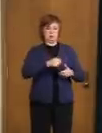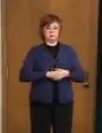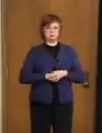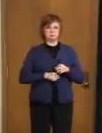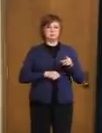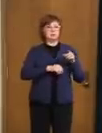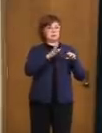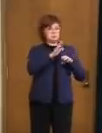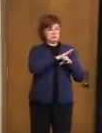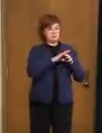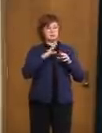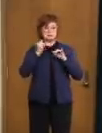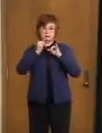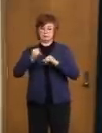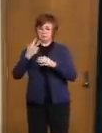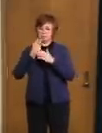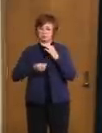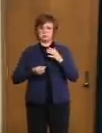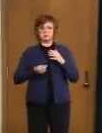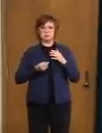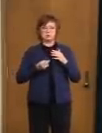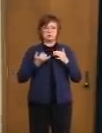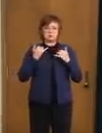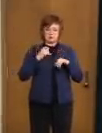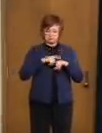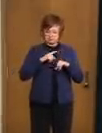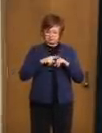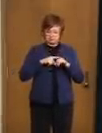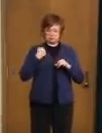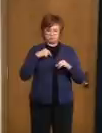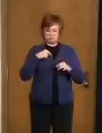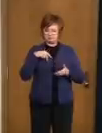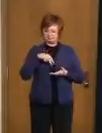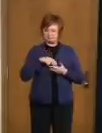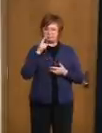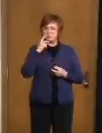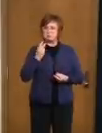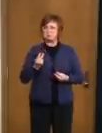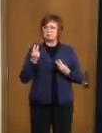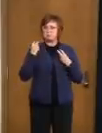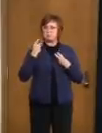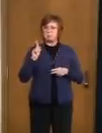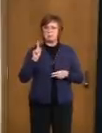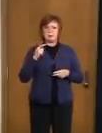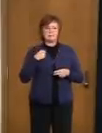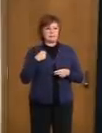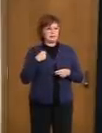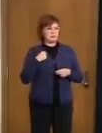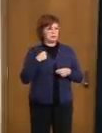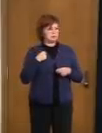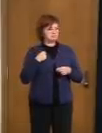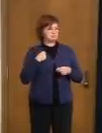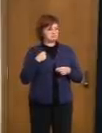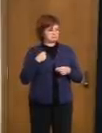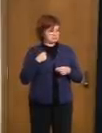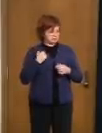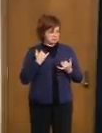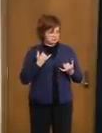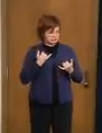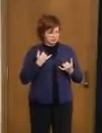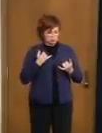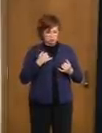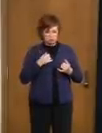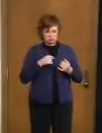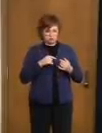This is a point for us all to just maybe reflect on where we are. We have our kids that in some cases